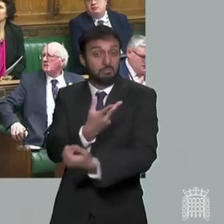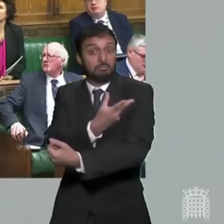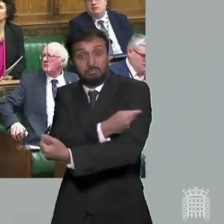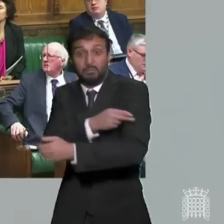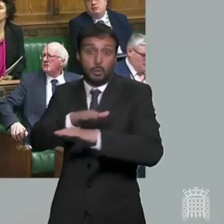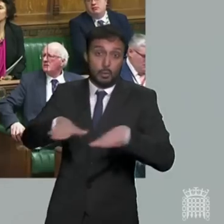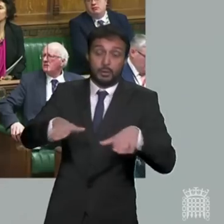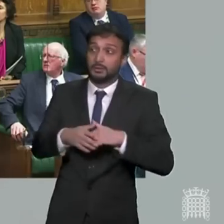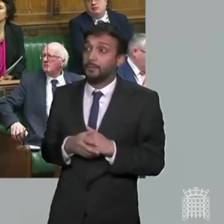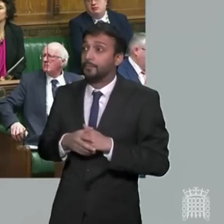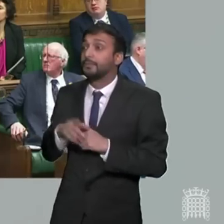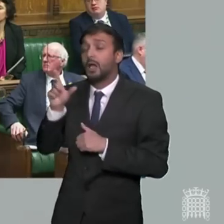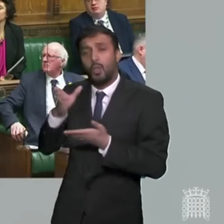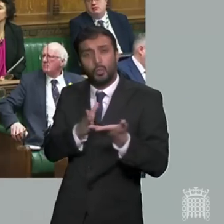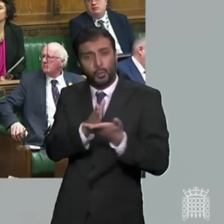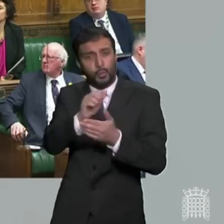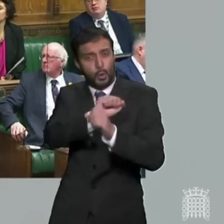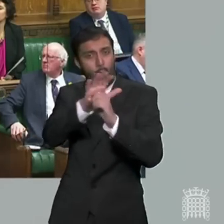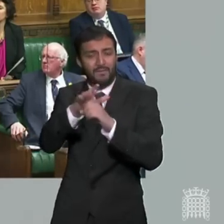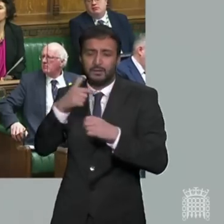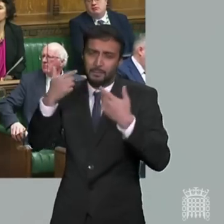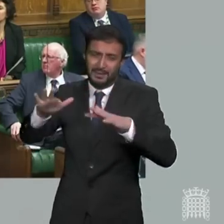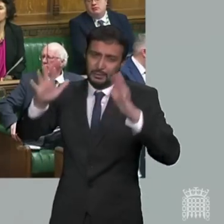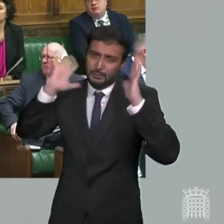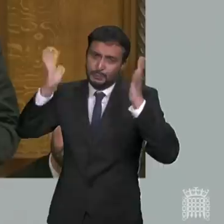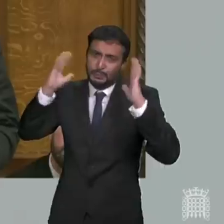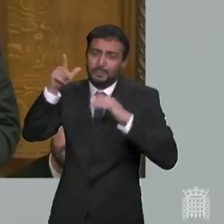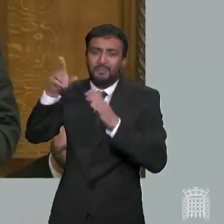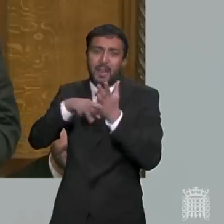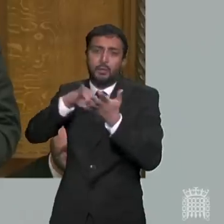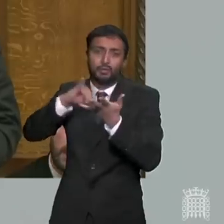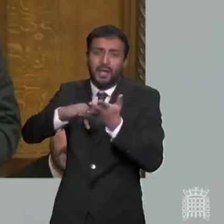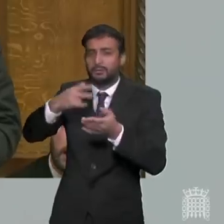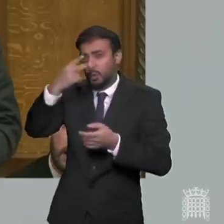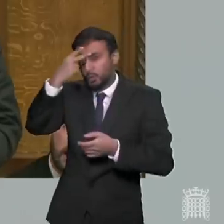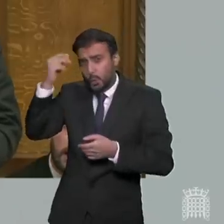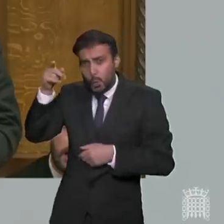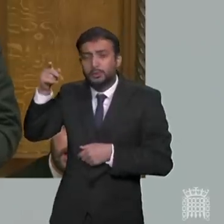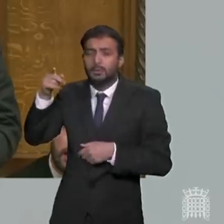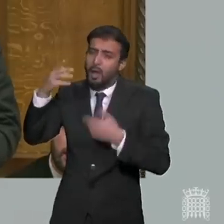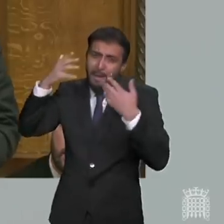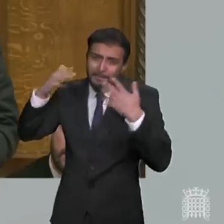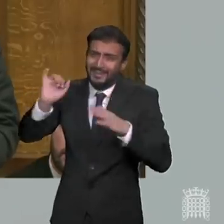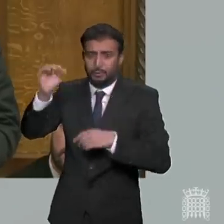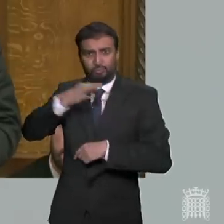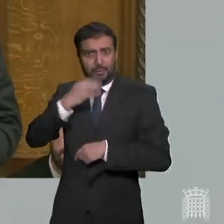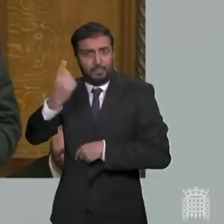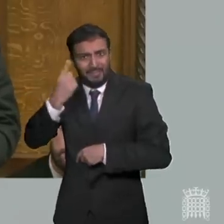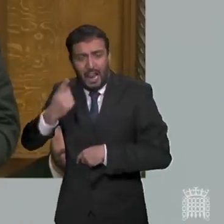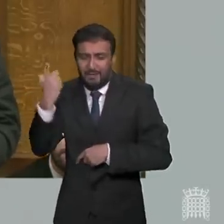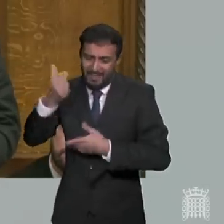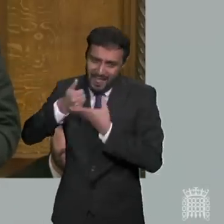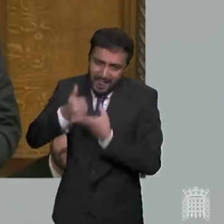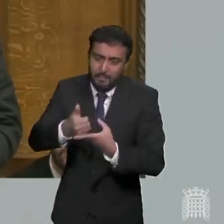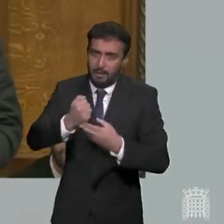applauded our NHS nurses who put their lives on the line to help millions of our constituents and our loved ones. But we